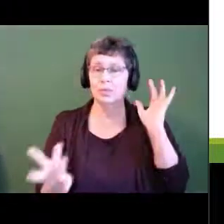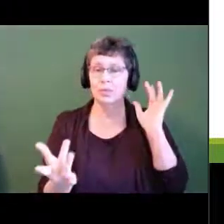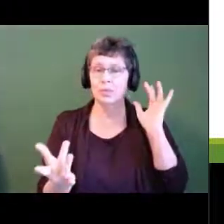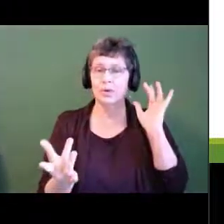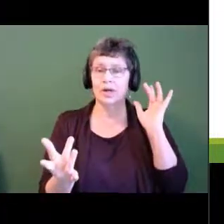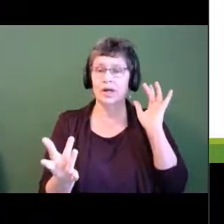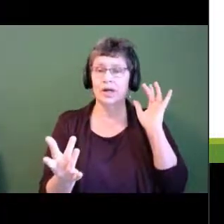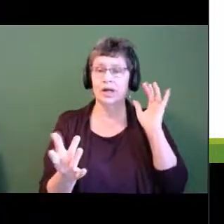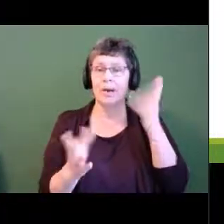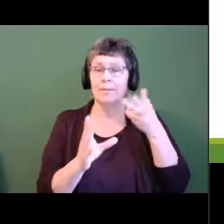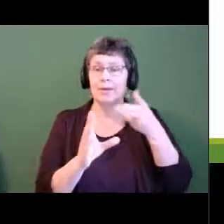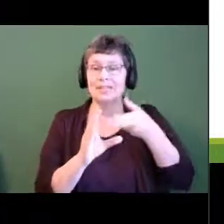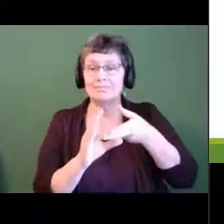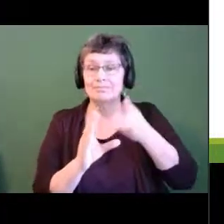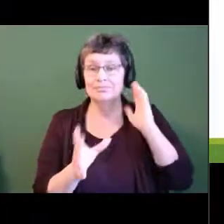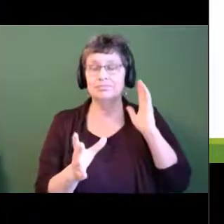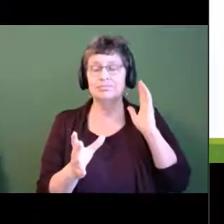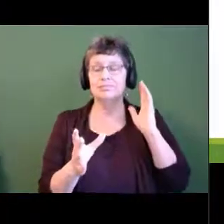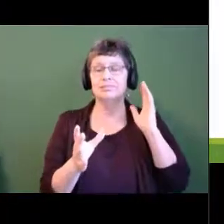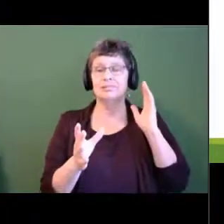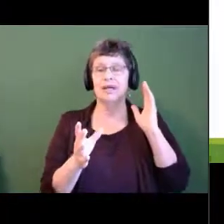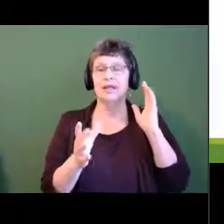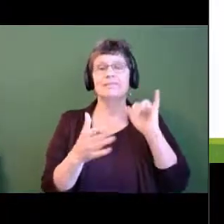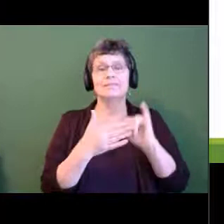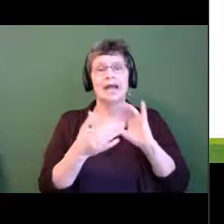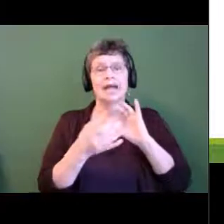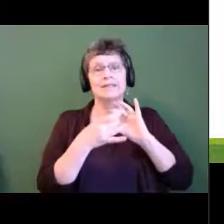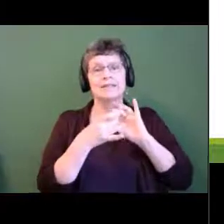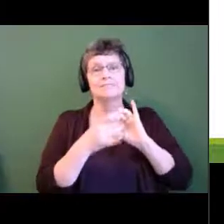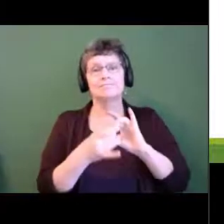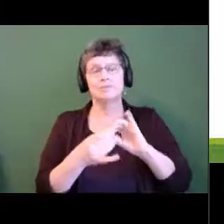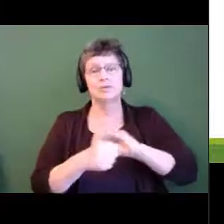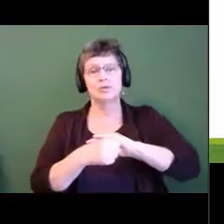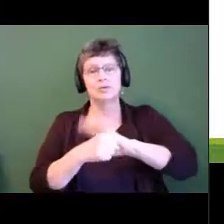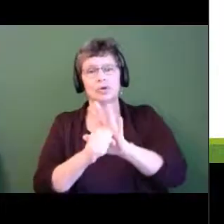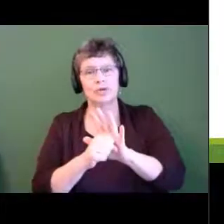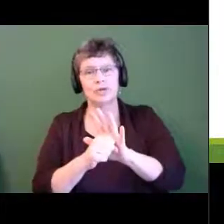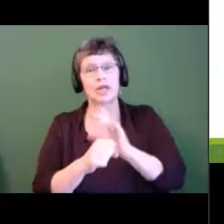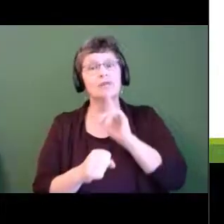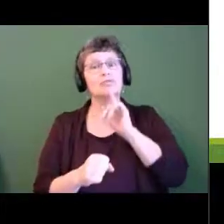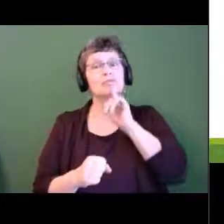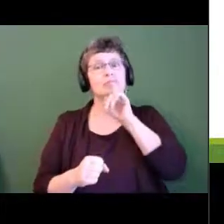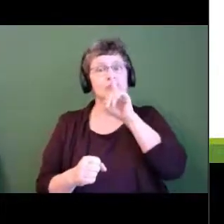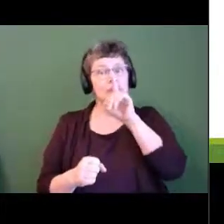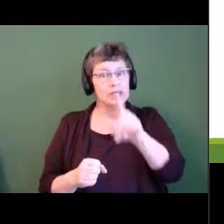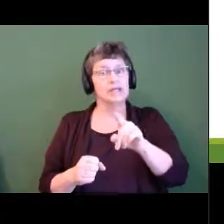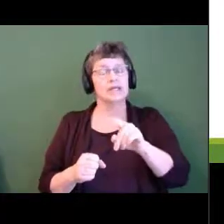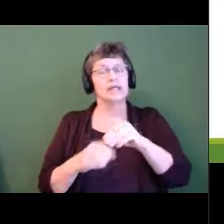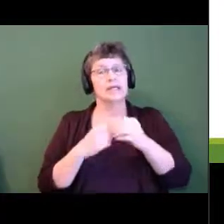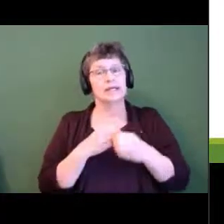out now on how that affects people, and it's not good. Next one.